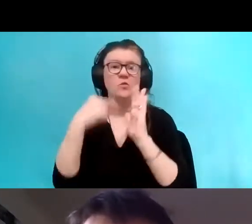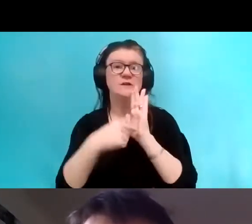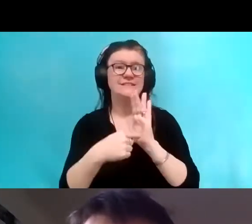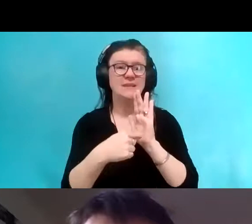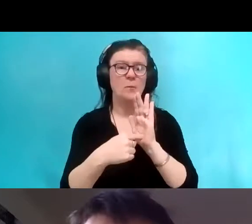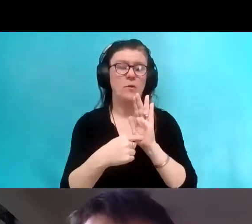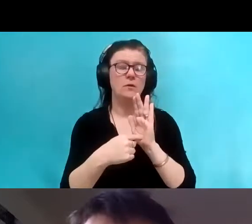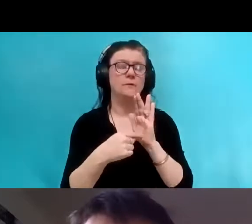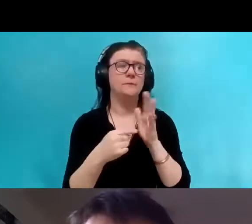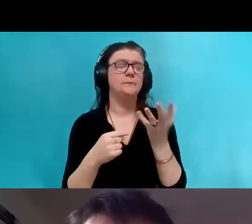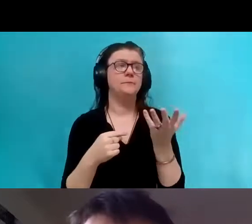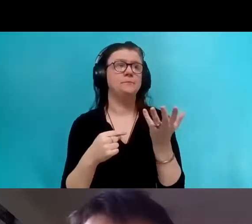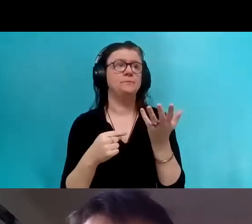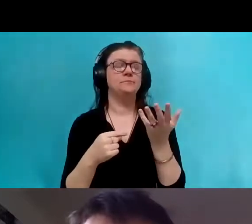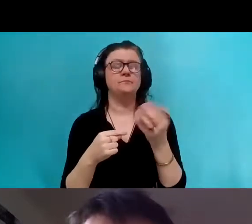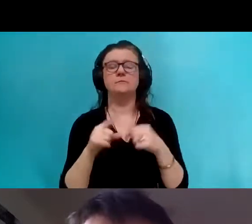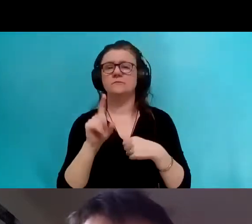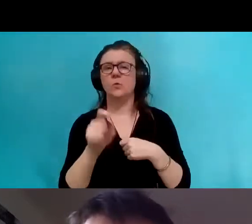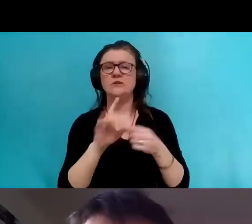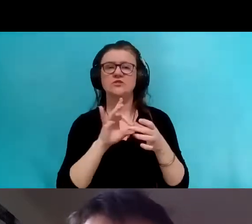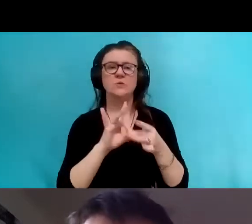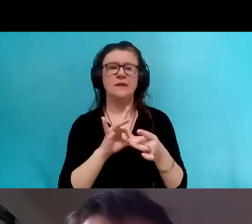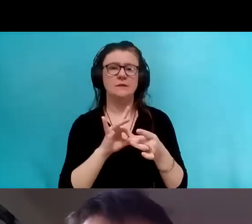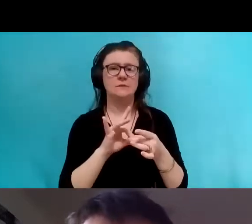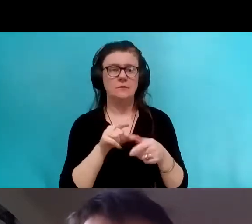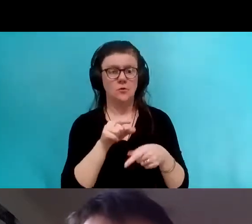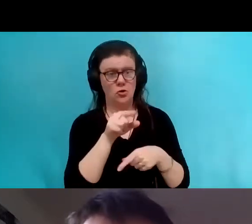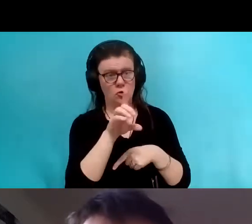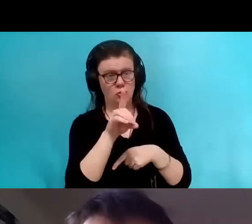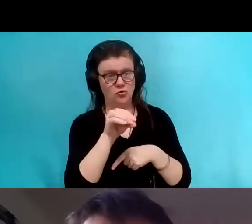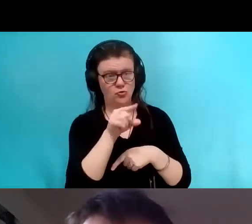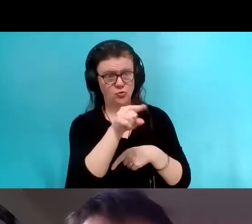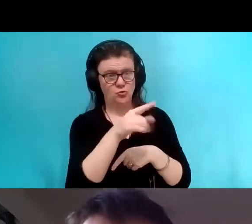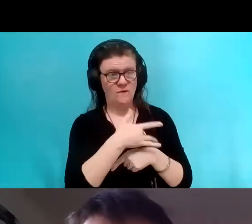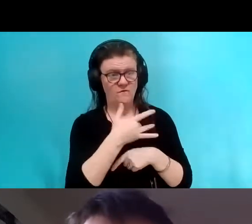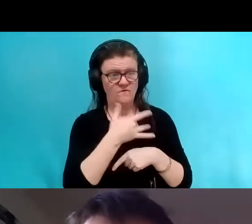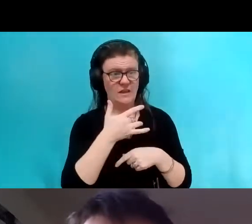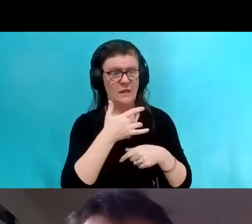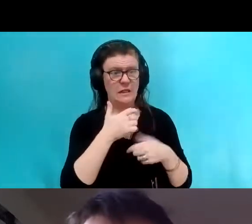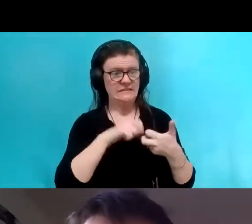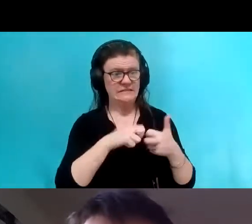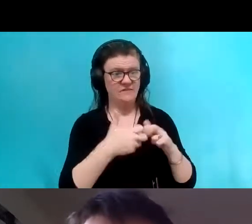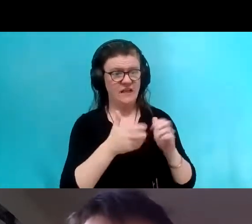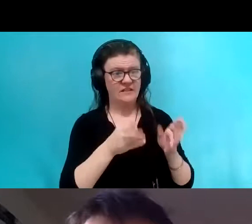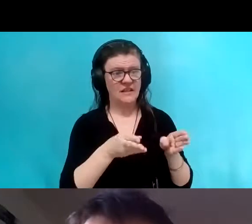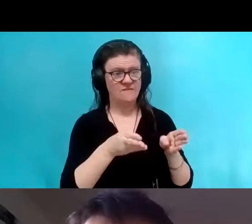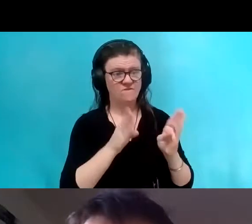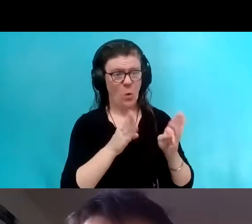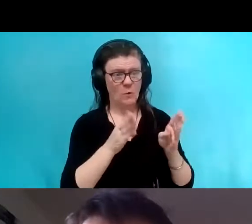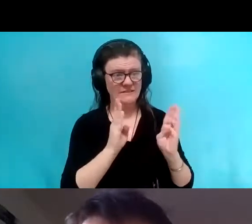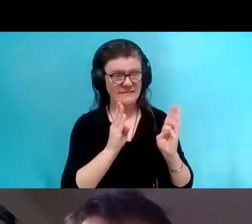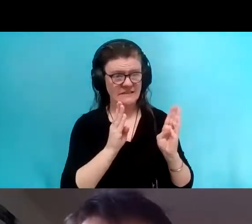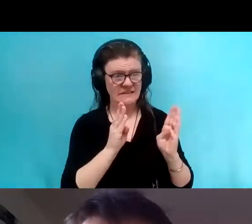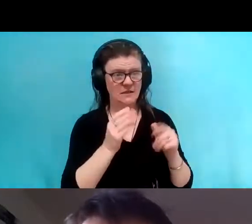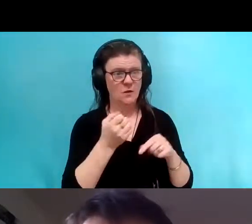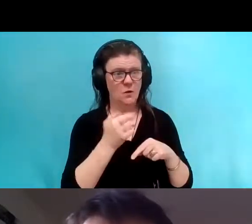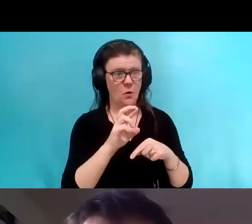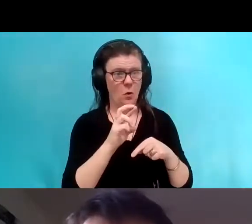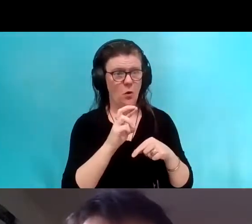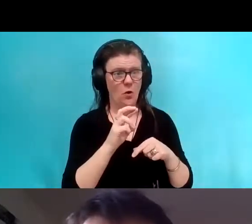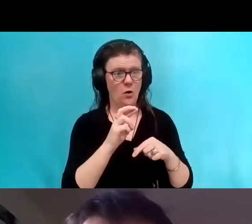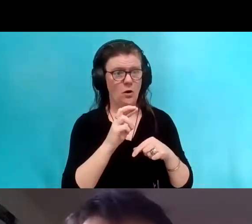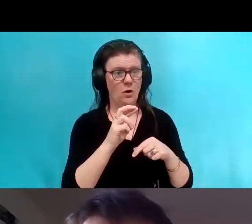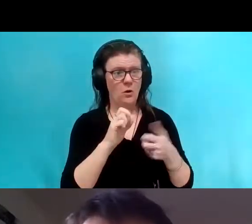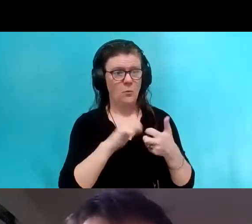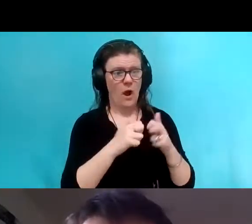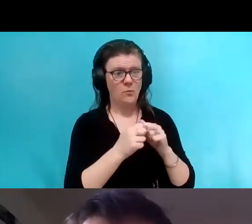that when we asked the question around, do you feel any difficulty focusing on or memorize, or any problem with your